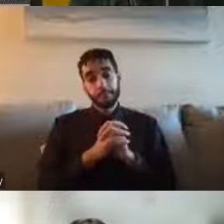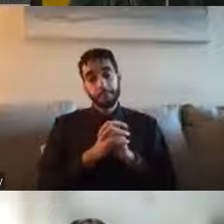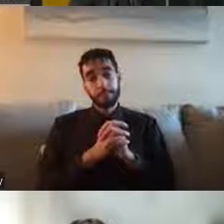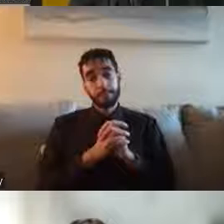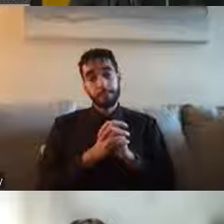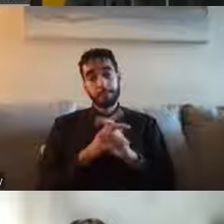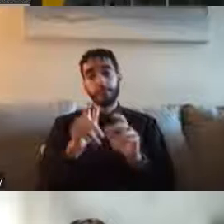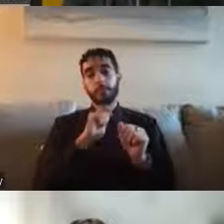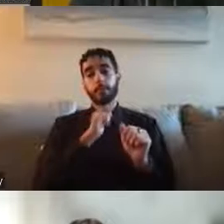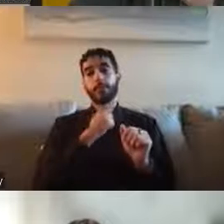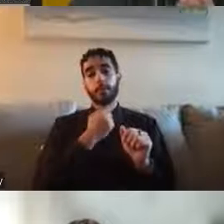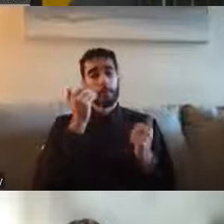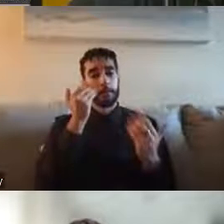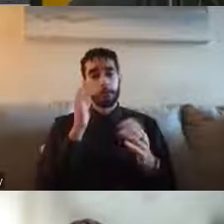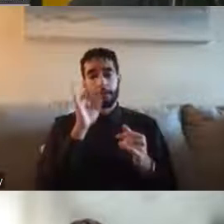You're muted if you're.